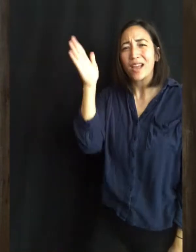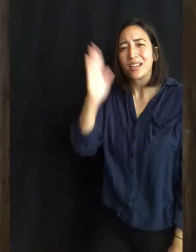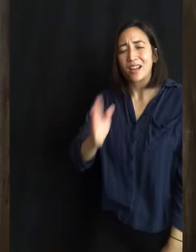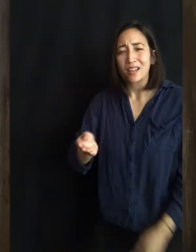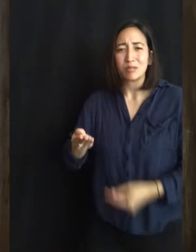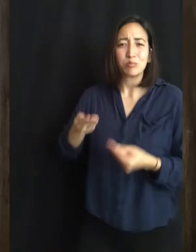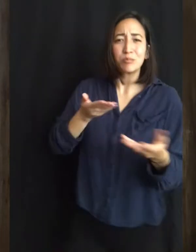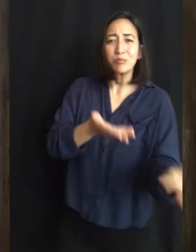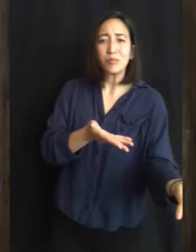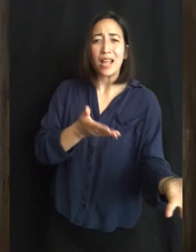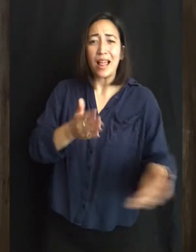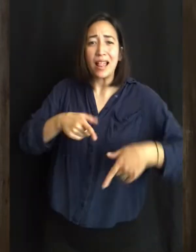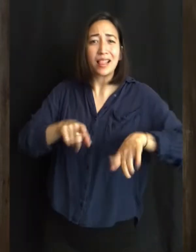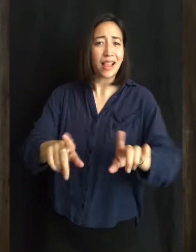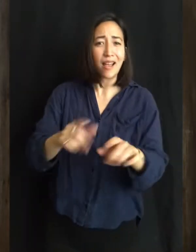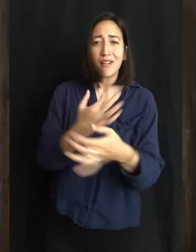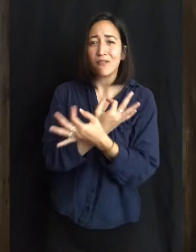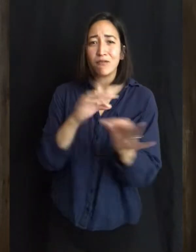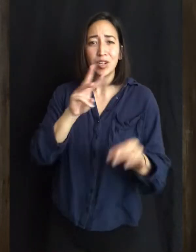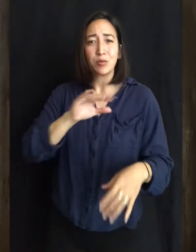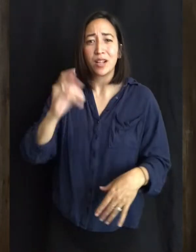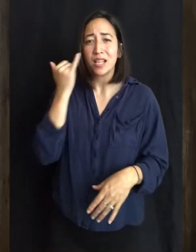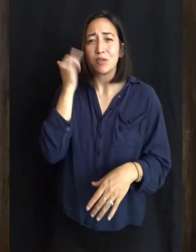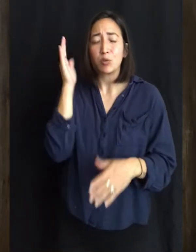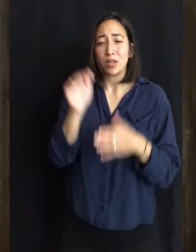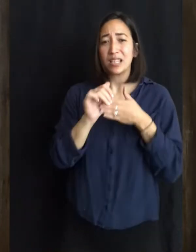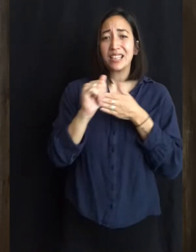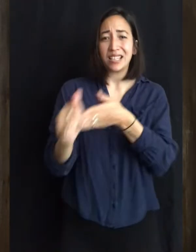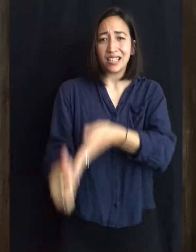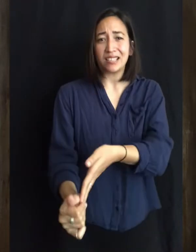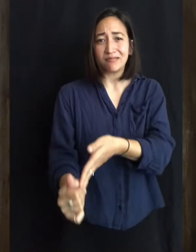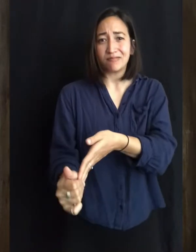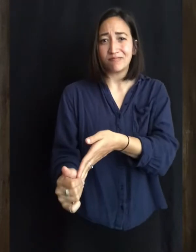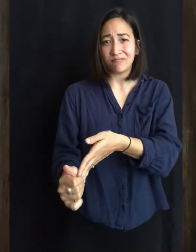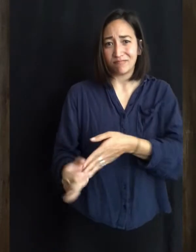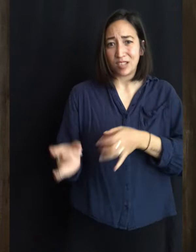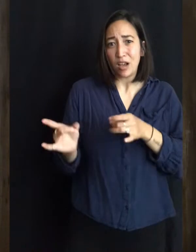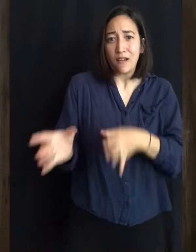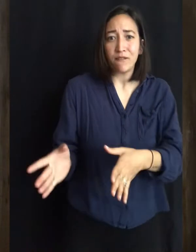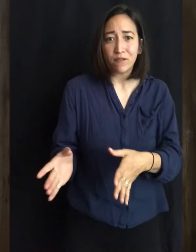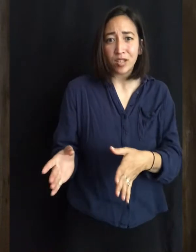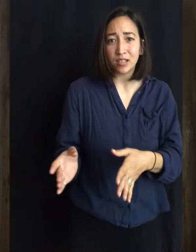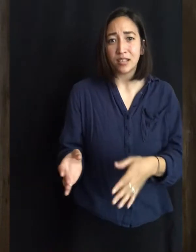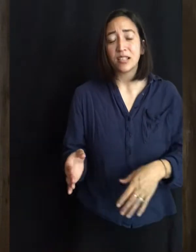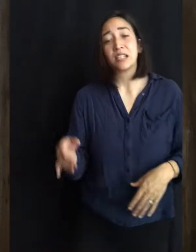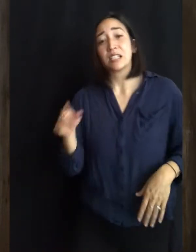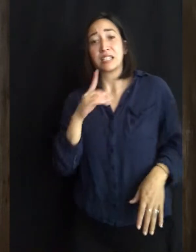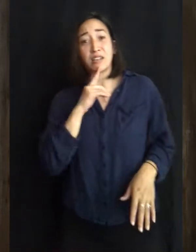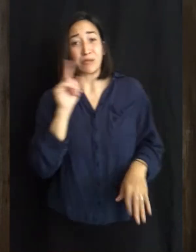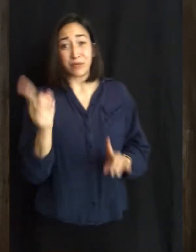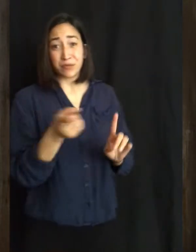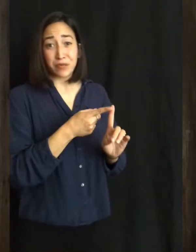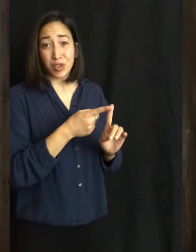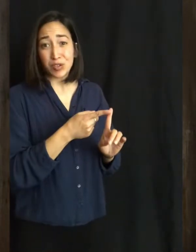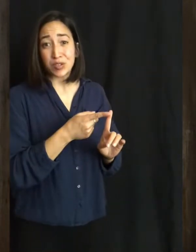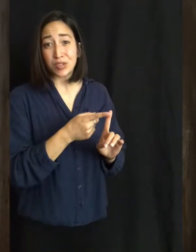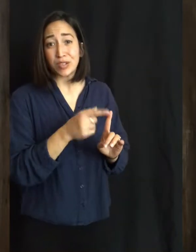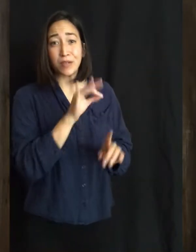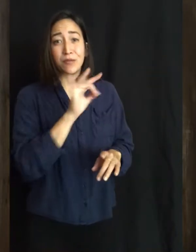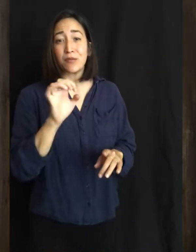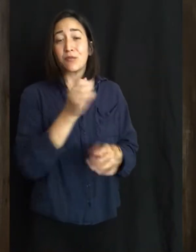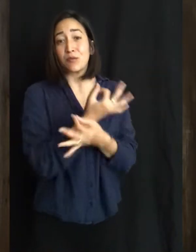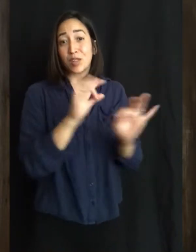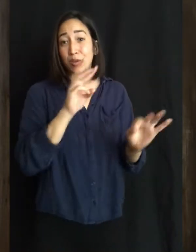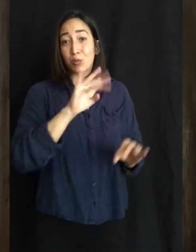it was only going to lead to their destruction and separation? Well, first, it does not lead to our destruction in Christ. And